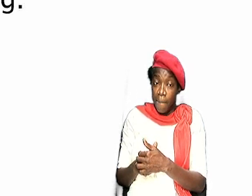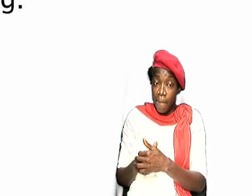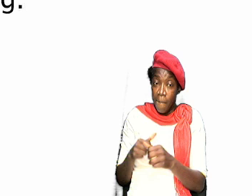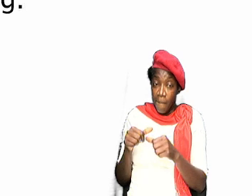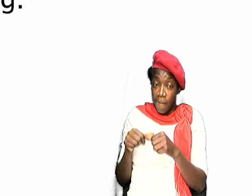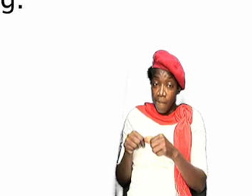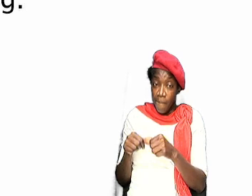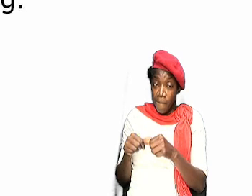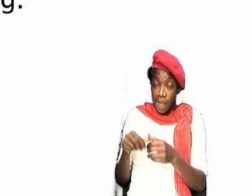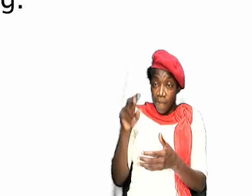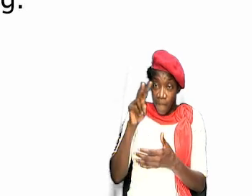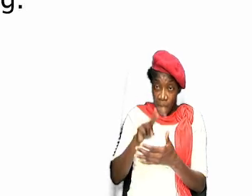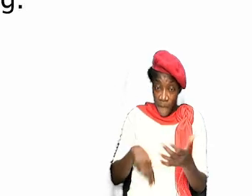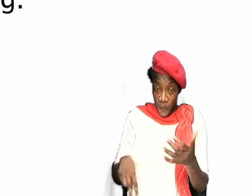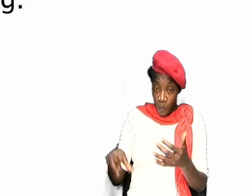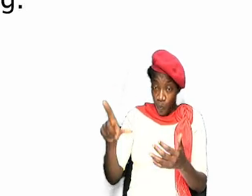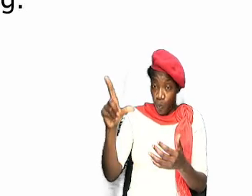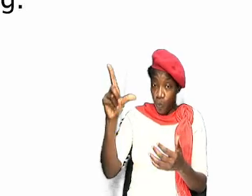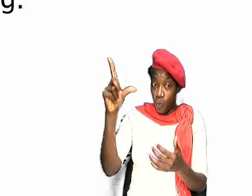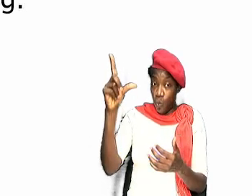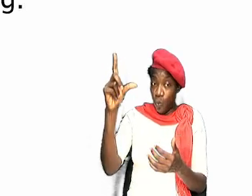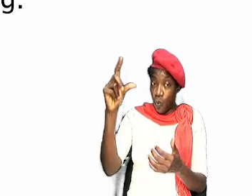continue with verse 24